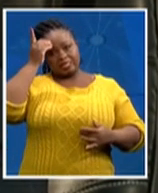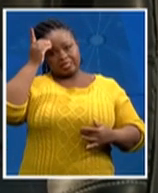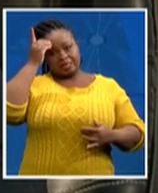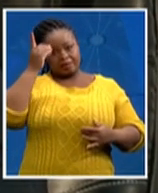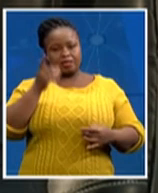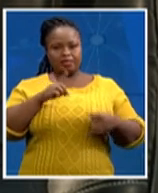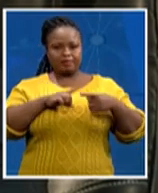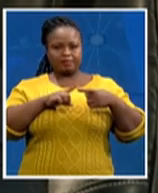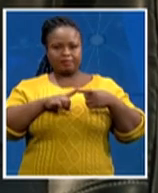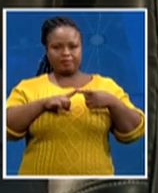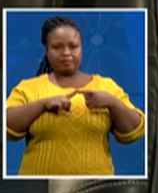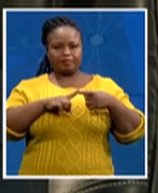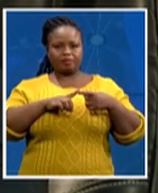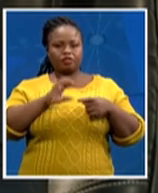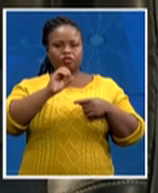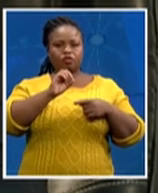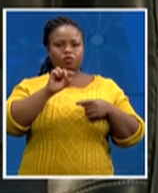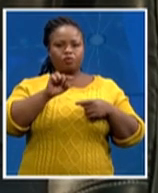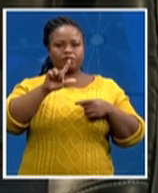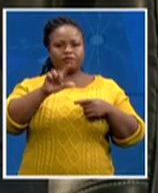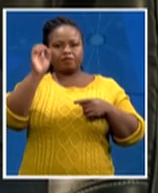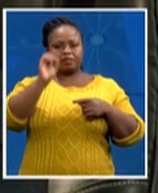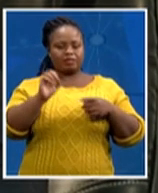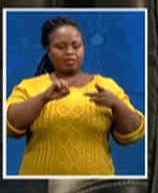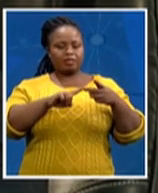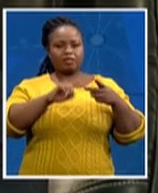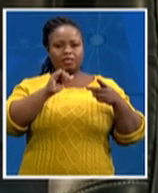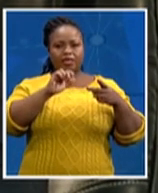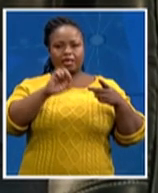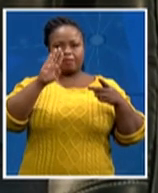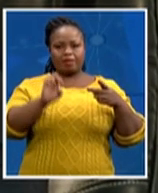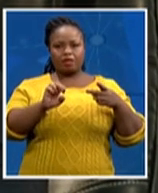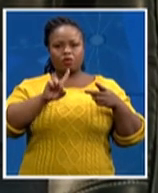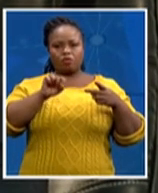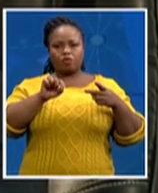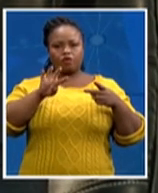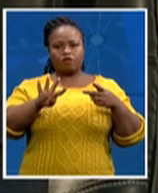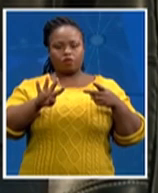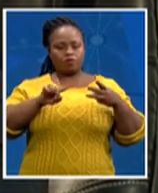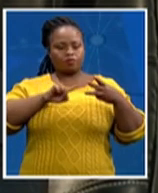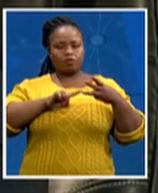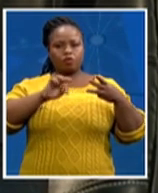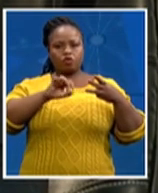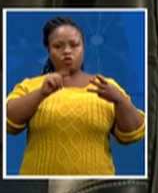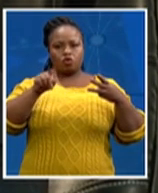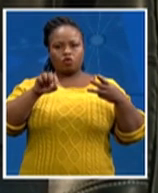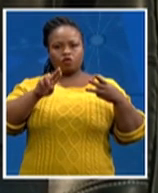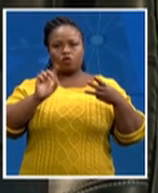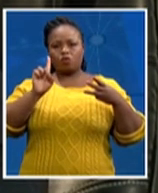0.7%, Ilembe 1.4%, Umgungundlovu 1%, Uthukela